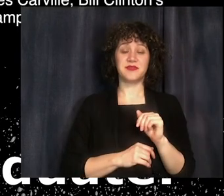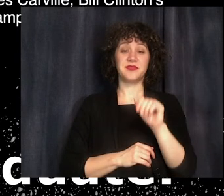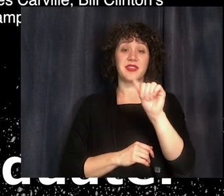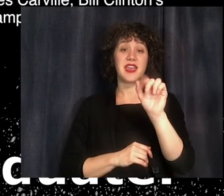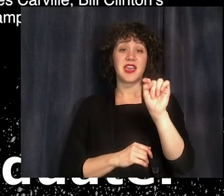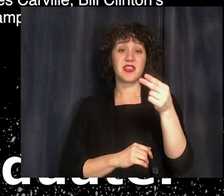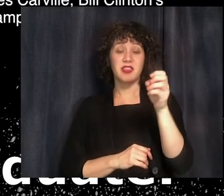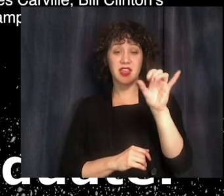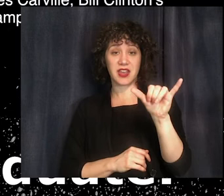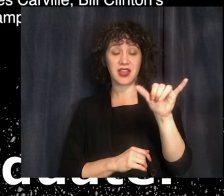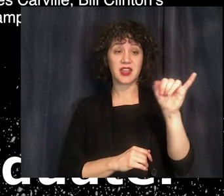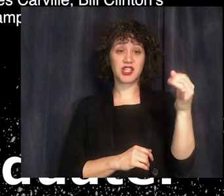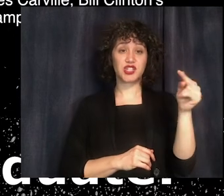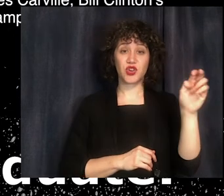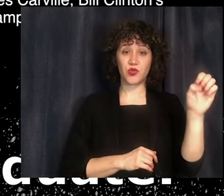Anthony Jones.